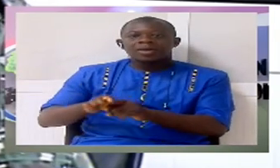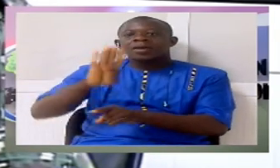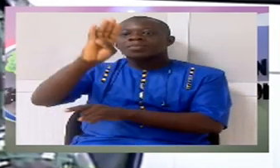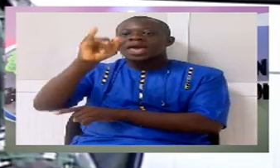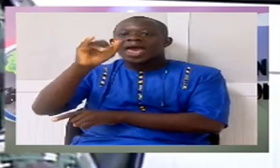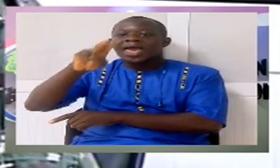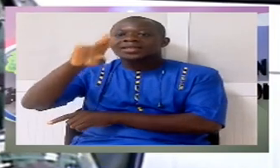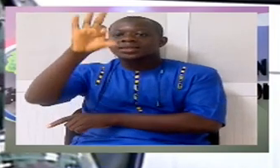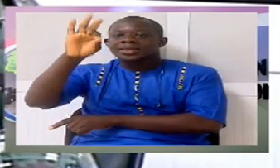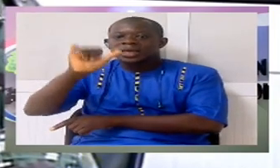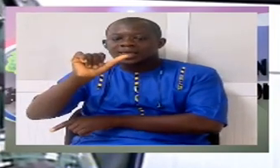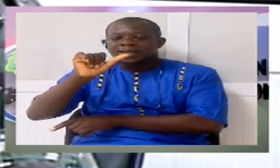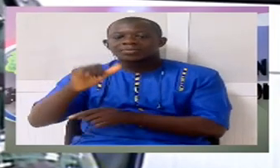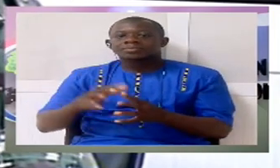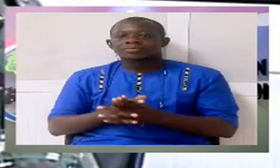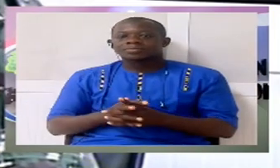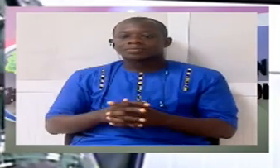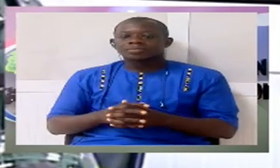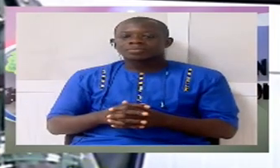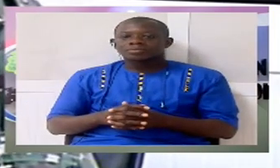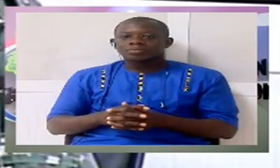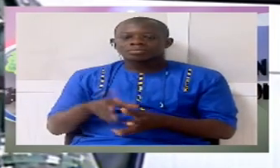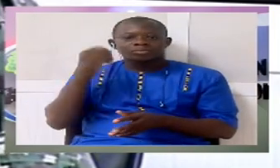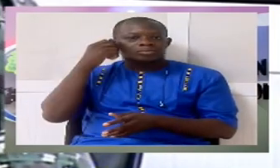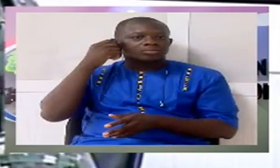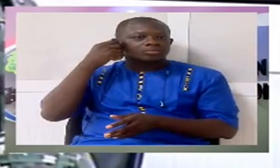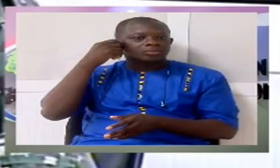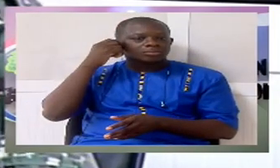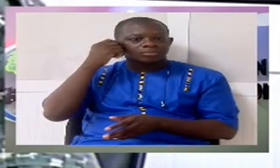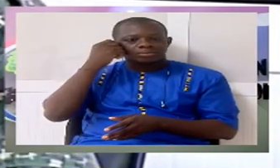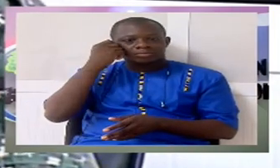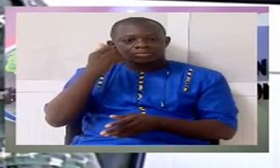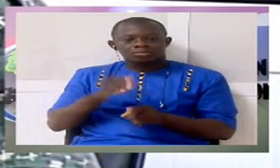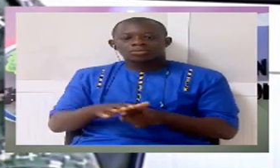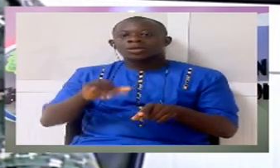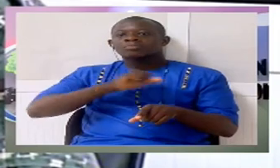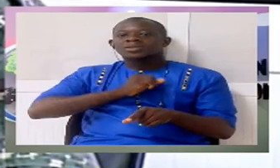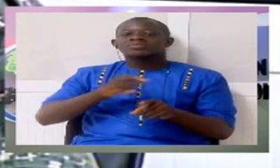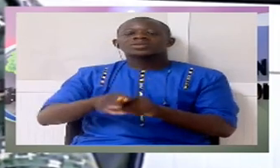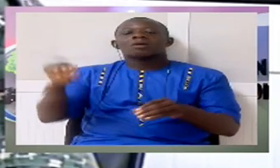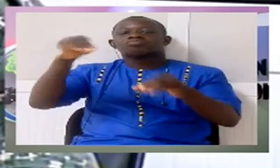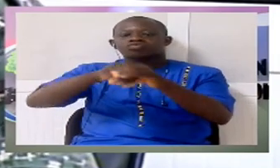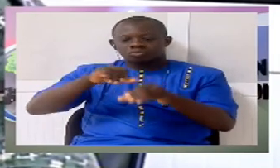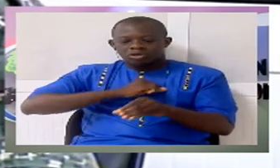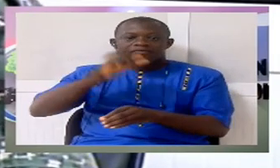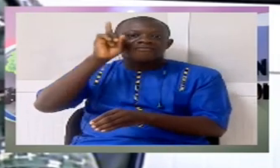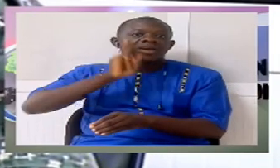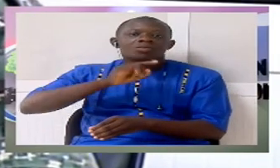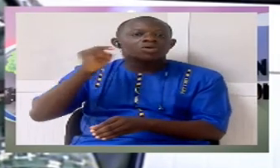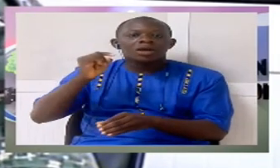fi moma mo ne sila mbokki almamo wajuram ñu ngi ne mako e bi yoko bi selenu ko ma ñew mu way mu ne ma fosen